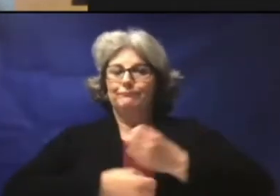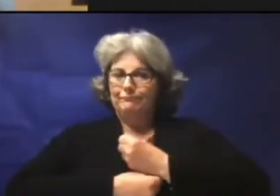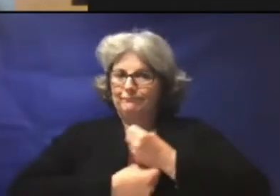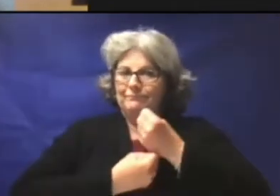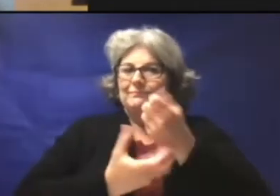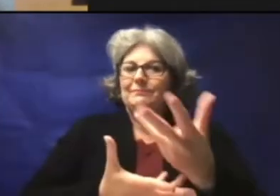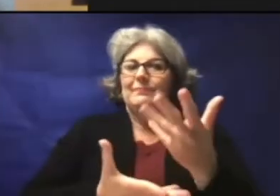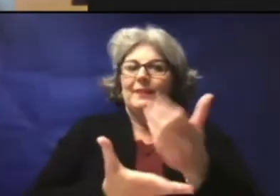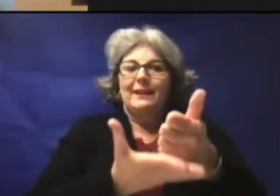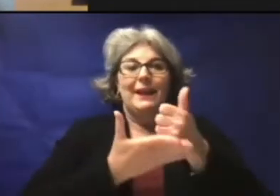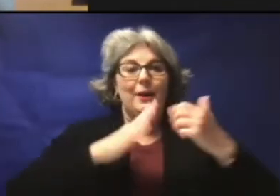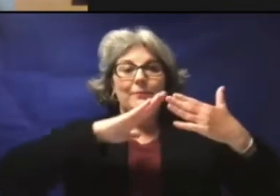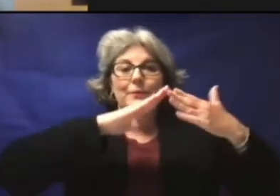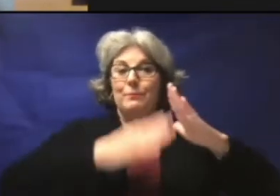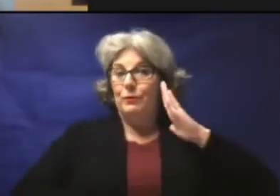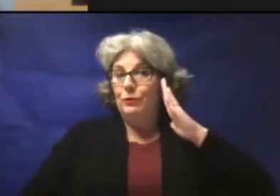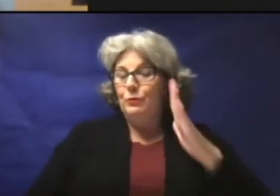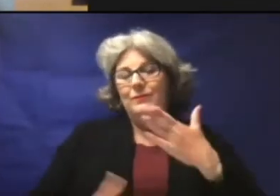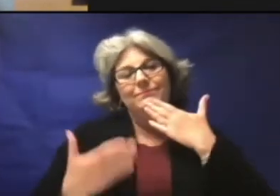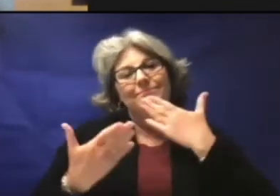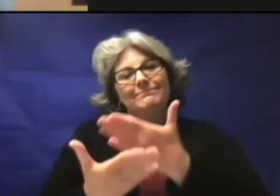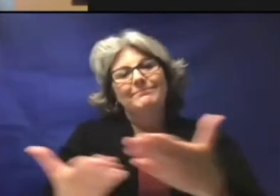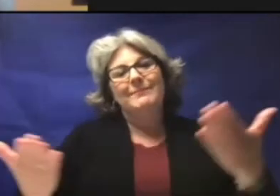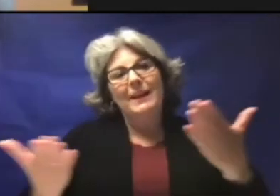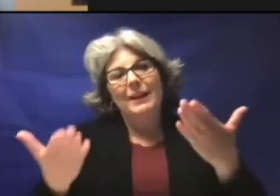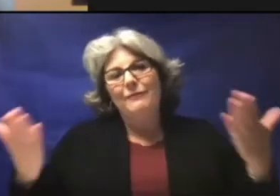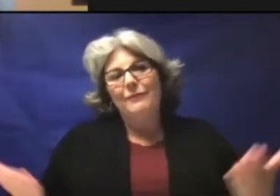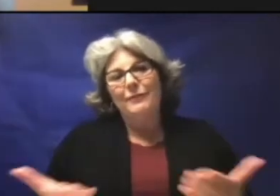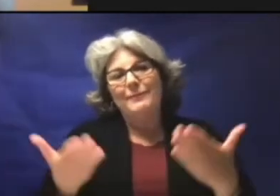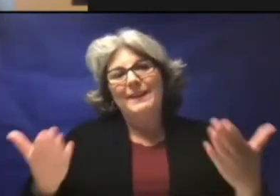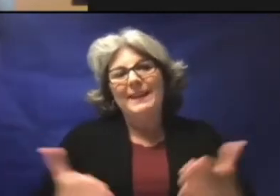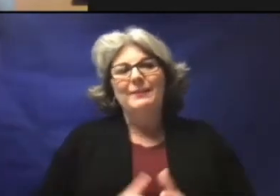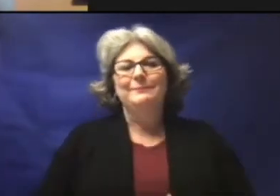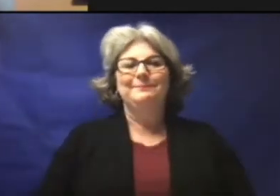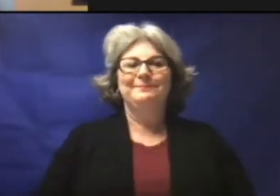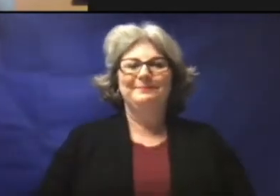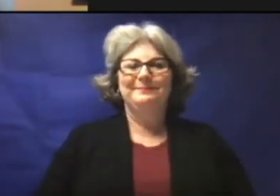and help our community. Thank you so much for being here.